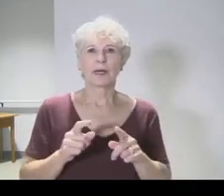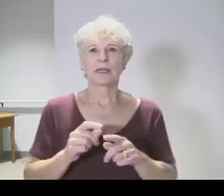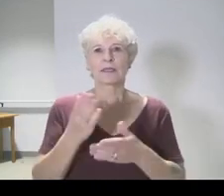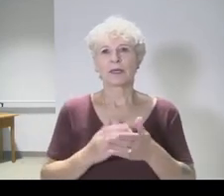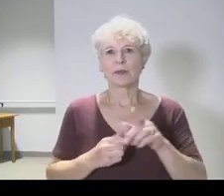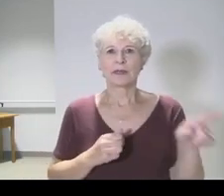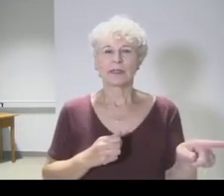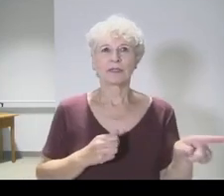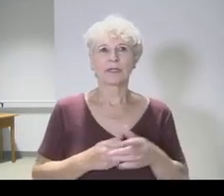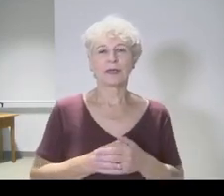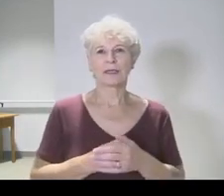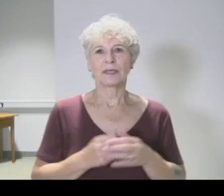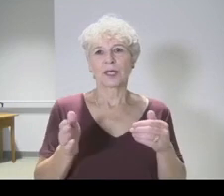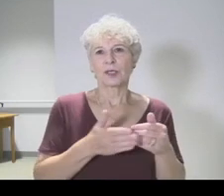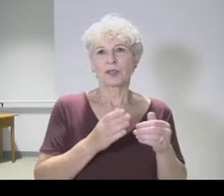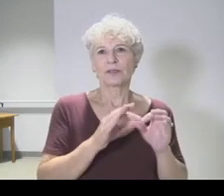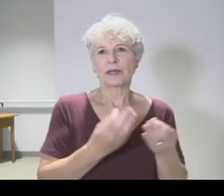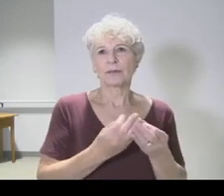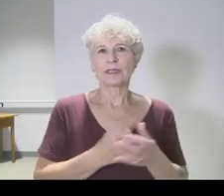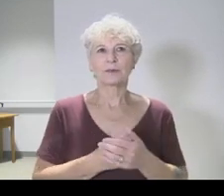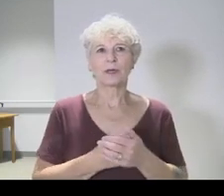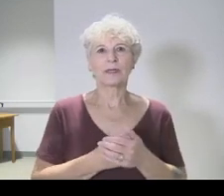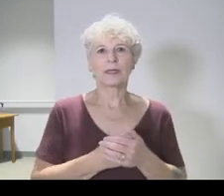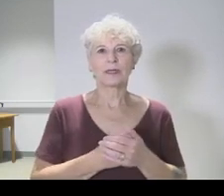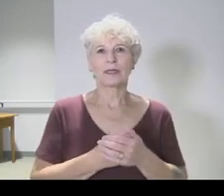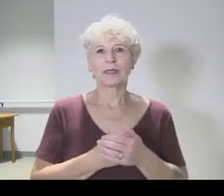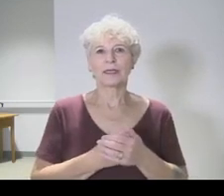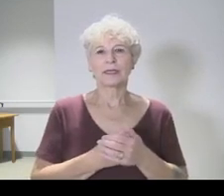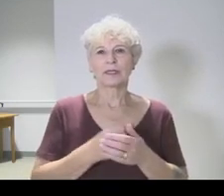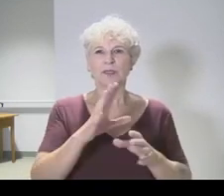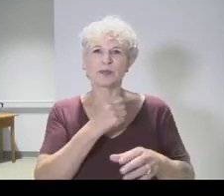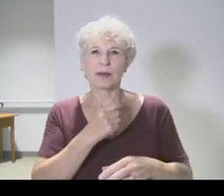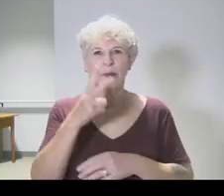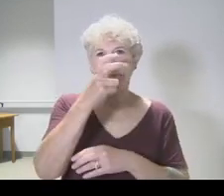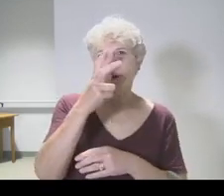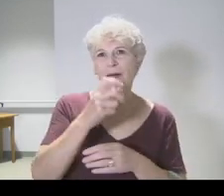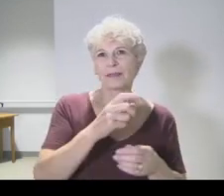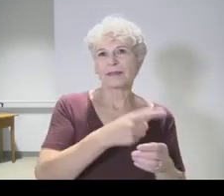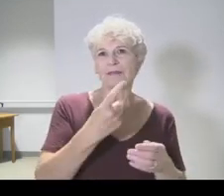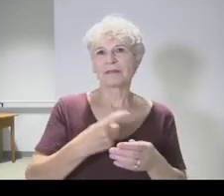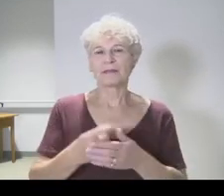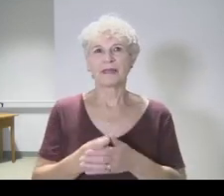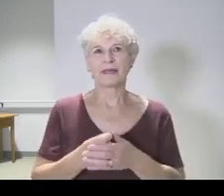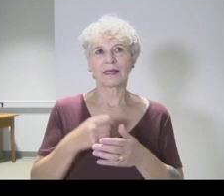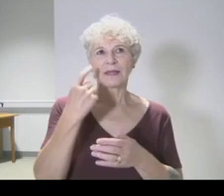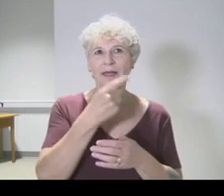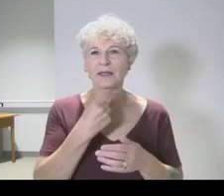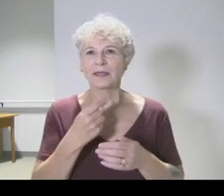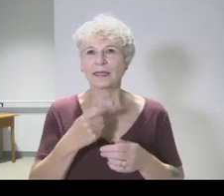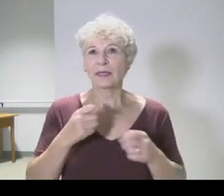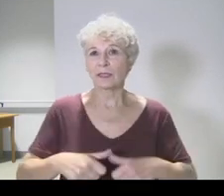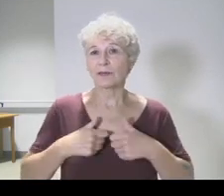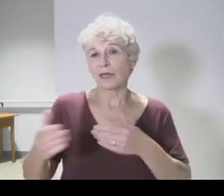pop an insect for a snack from time to time. They like to live close to human villages and